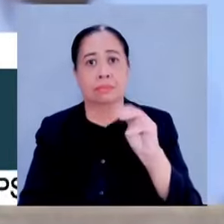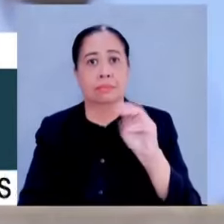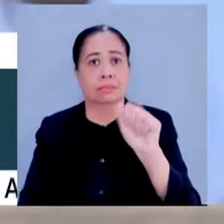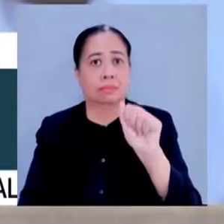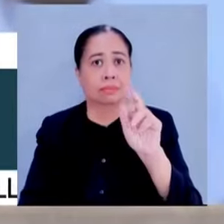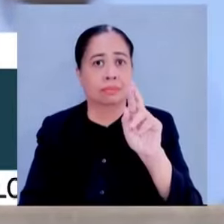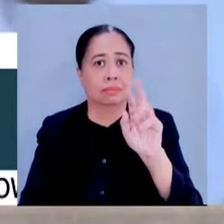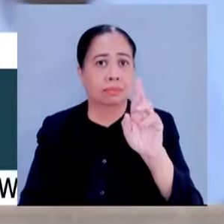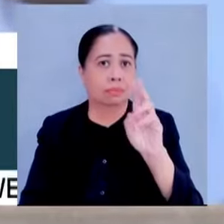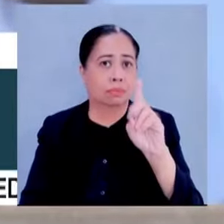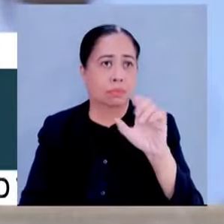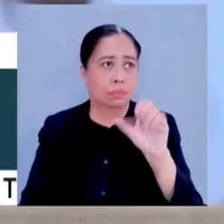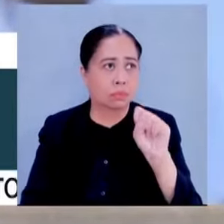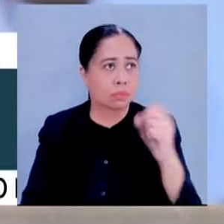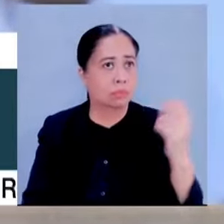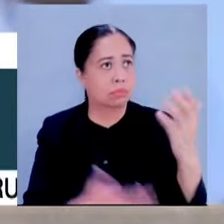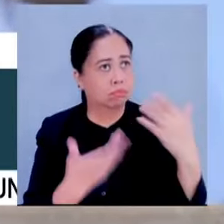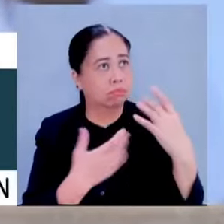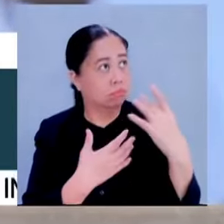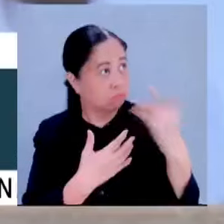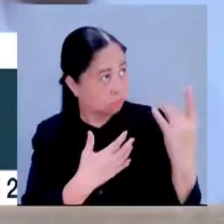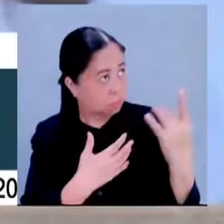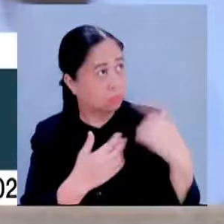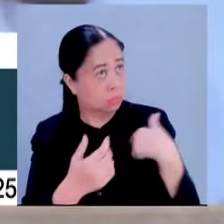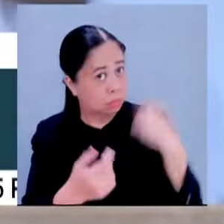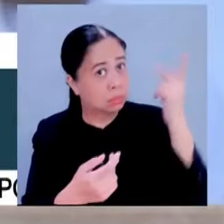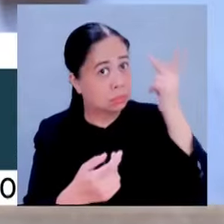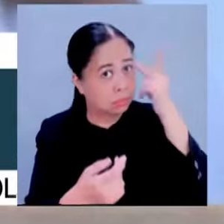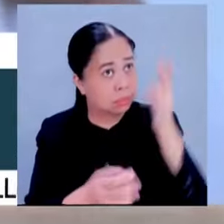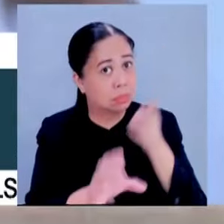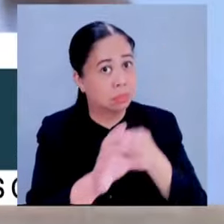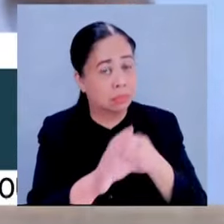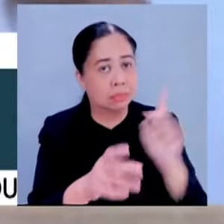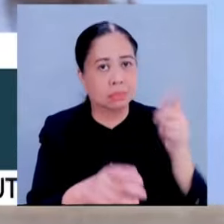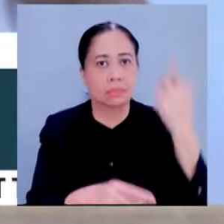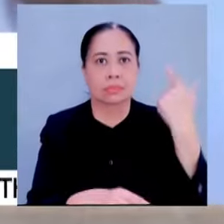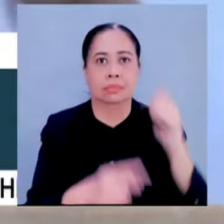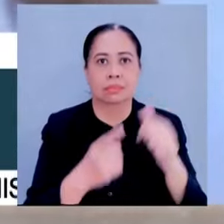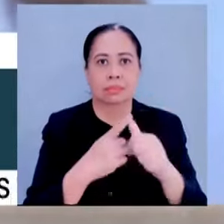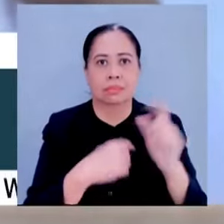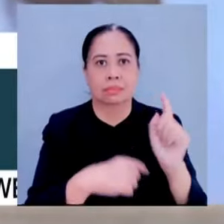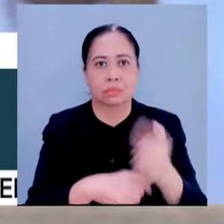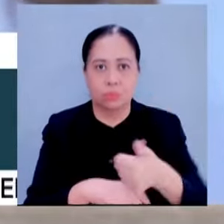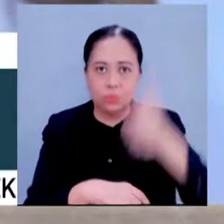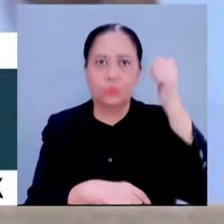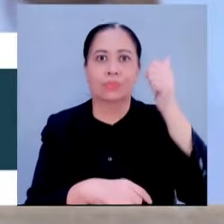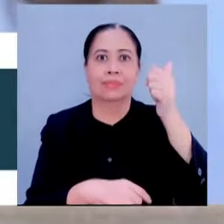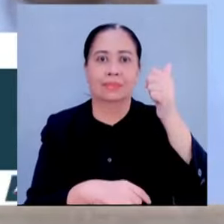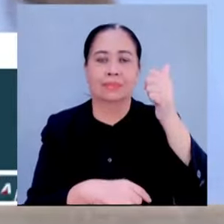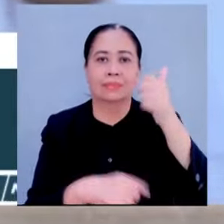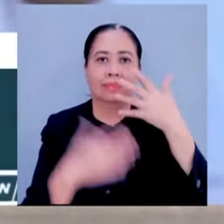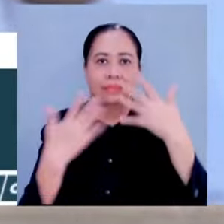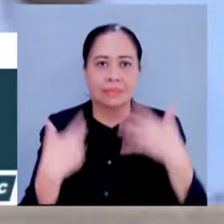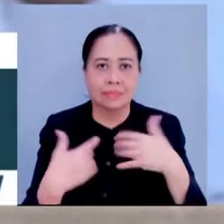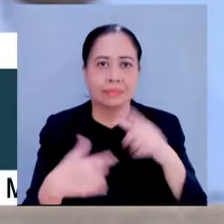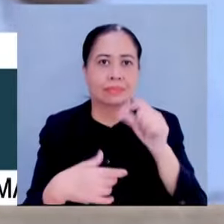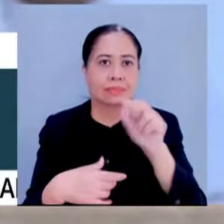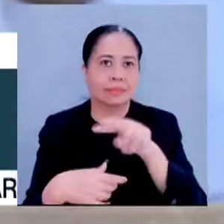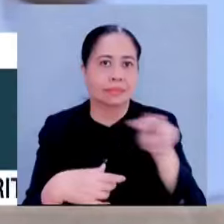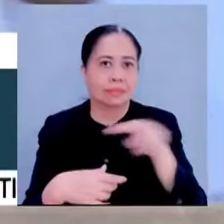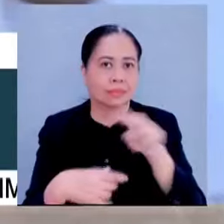that I also joined politics. So under the first run, I won. Unfortunately, in 2022,